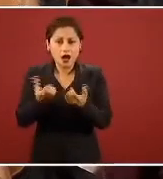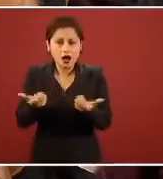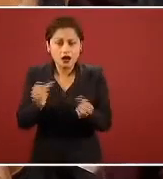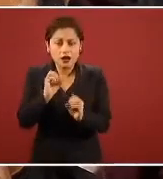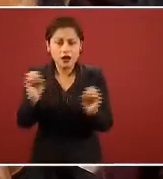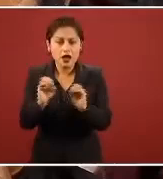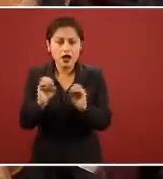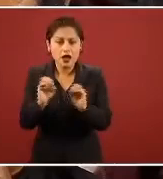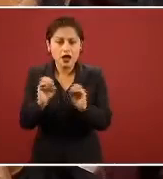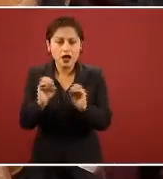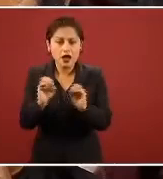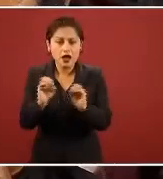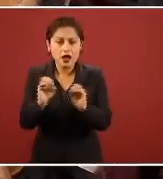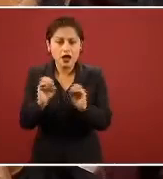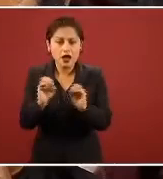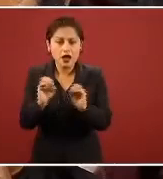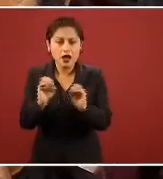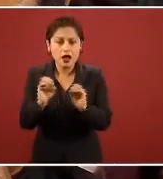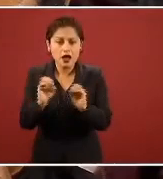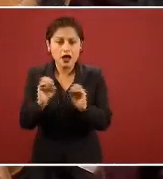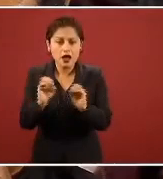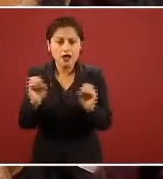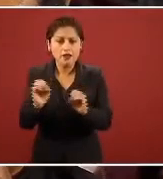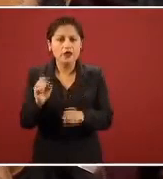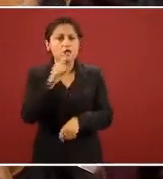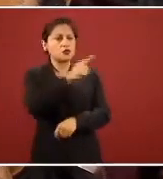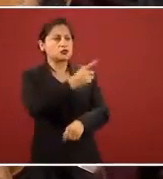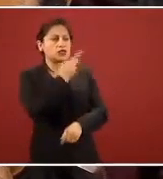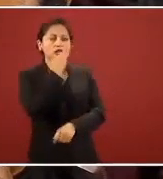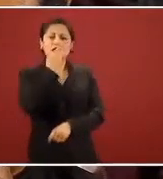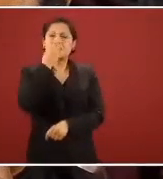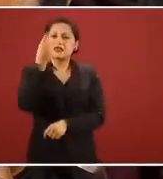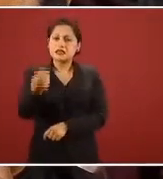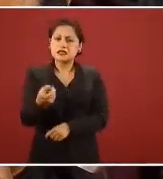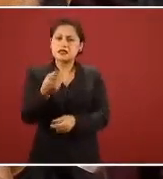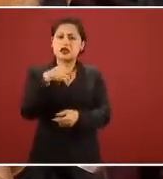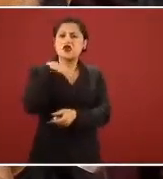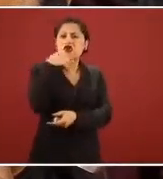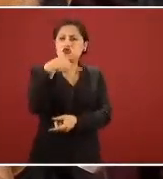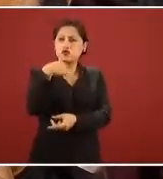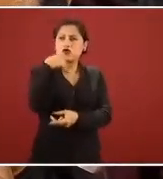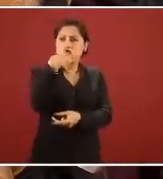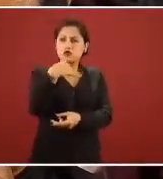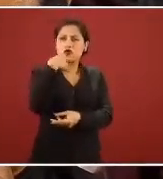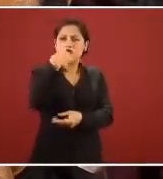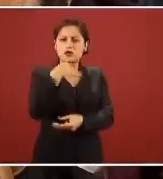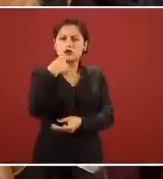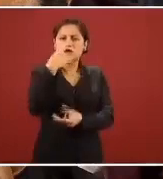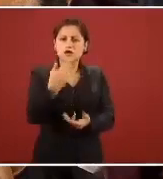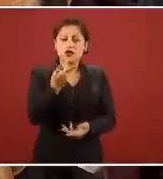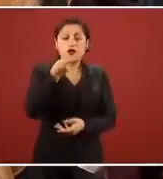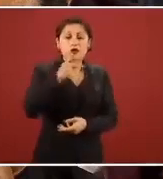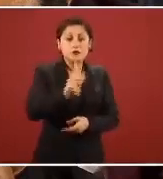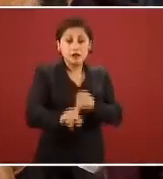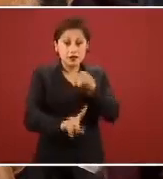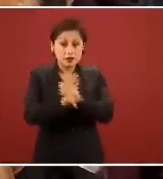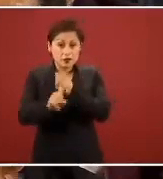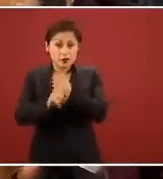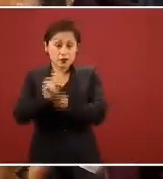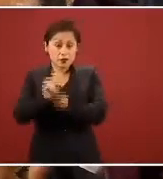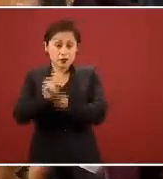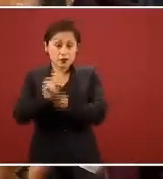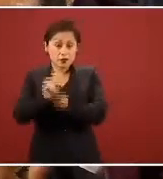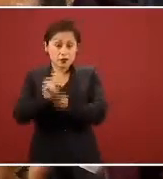mucho de corrupción. And you talk a lot about corruption. El tema del feminicidio, el tema de la desaparición está plagado de